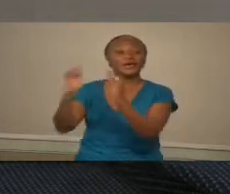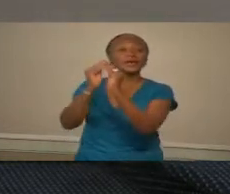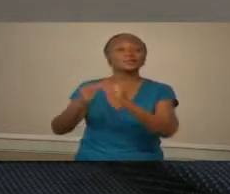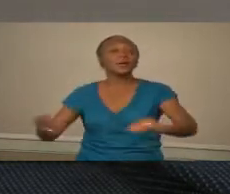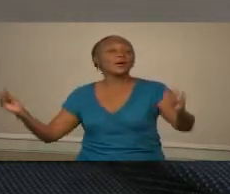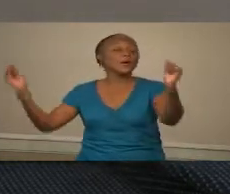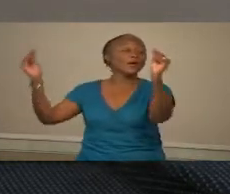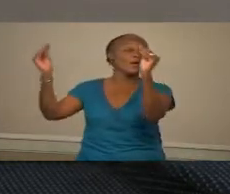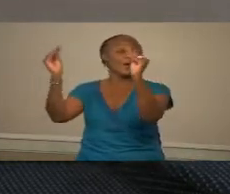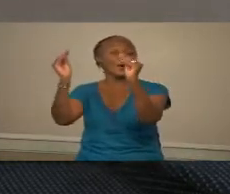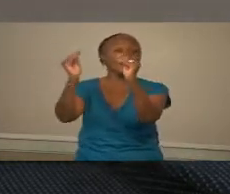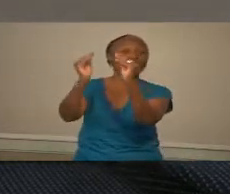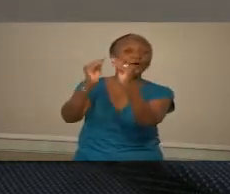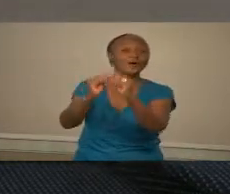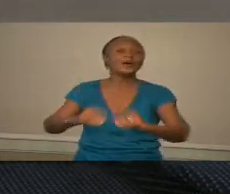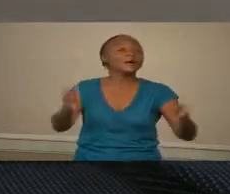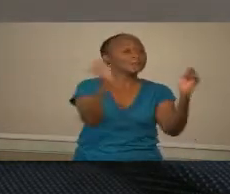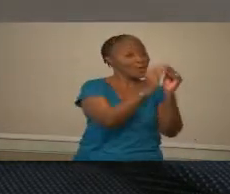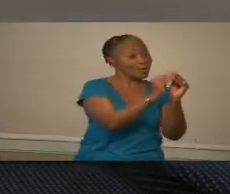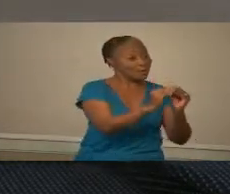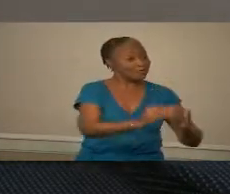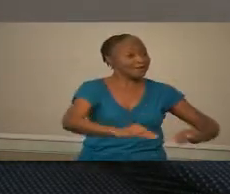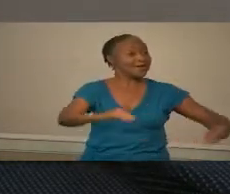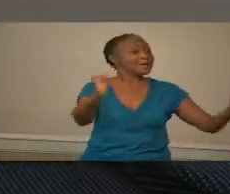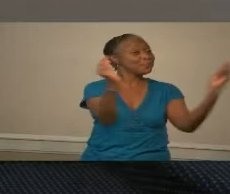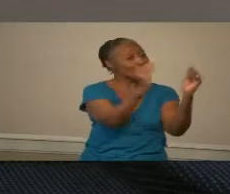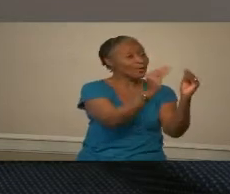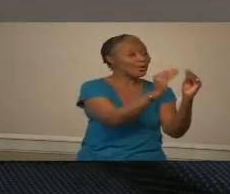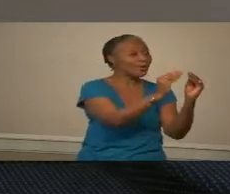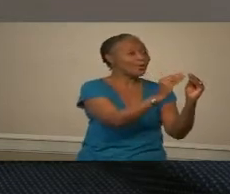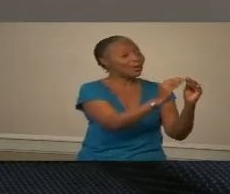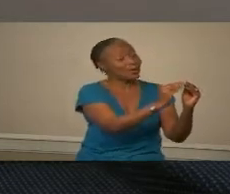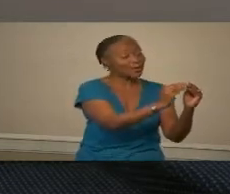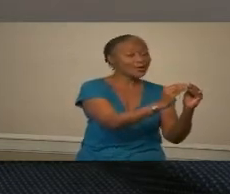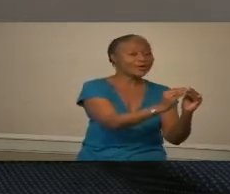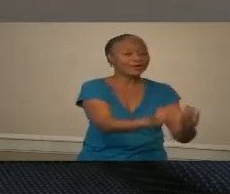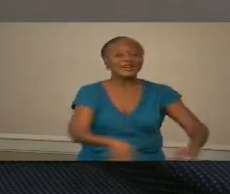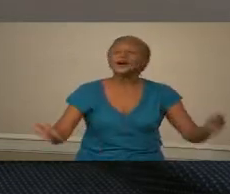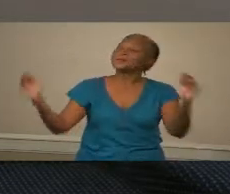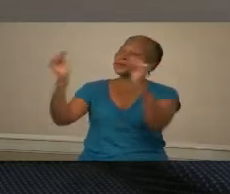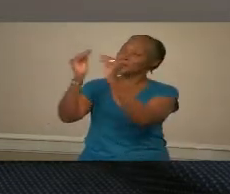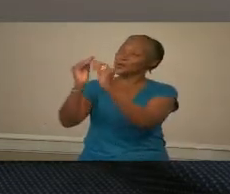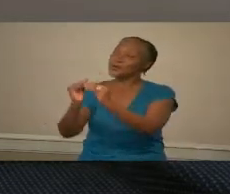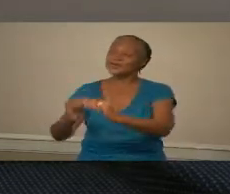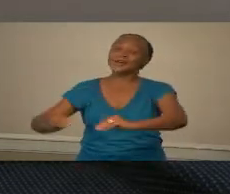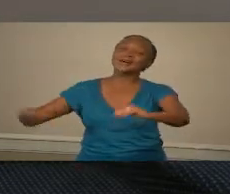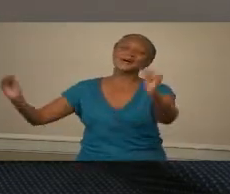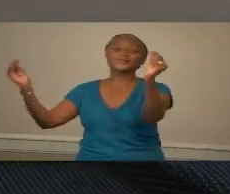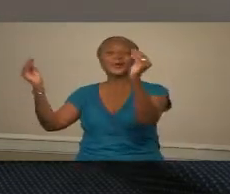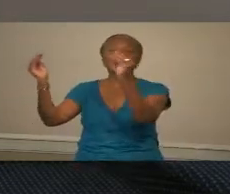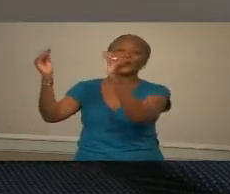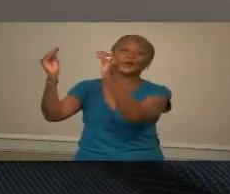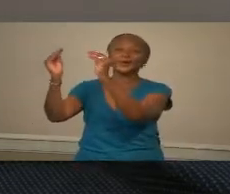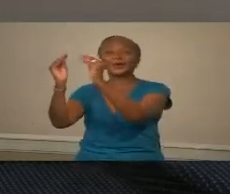More and more, more and more, more